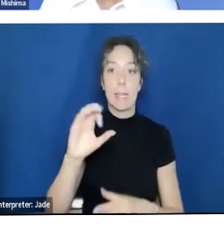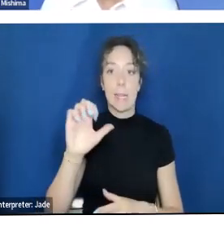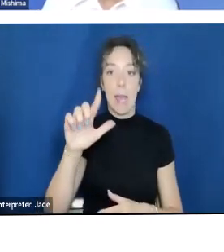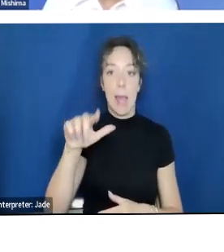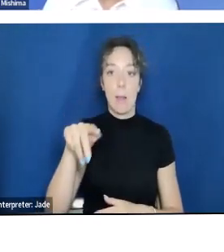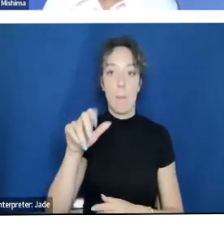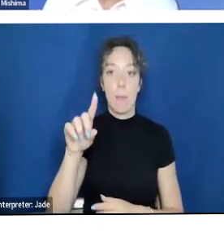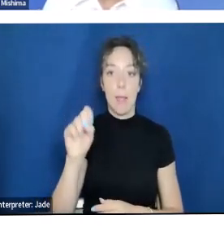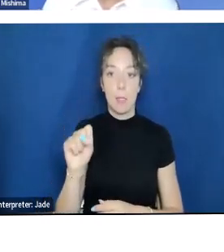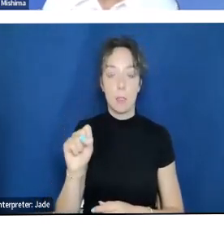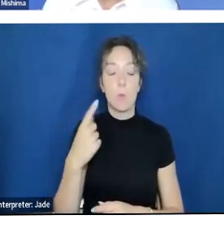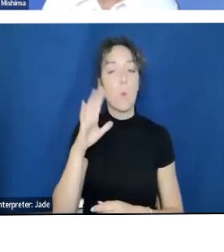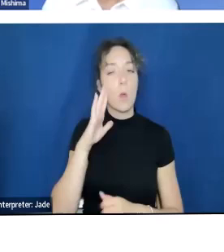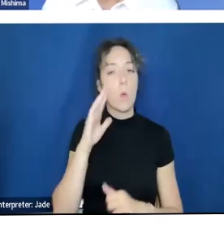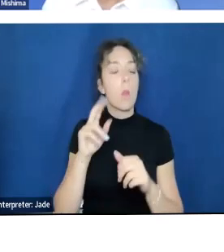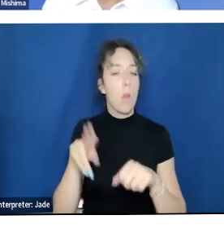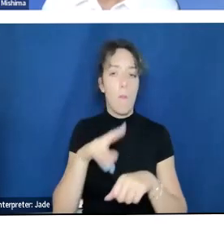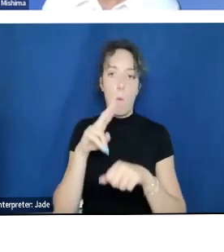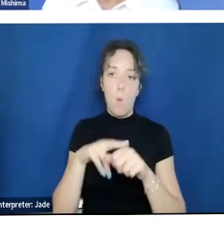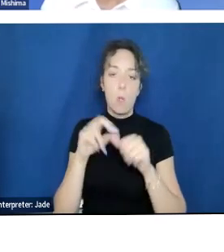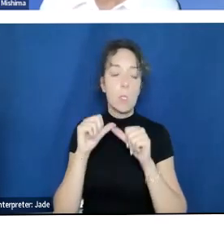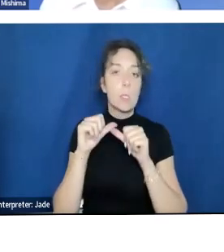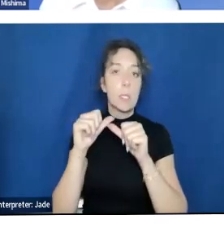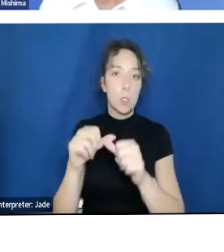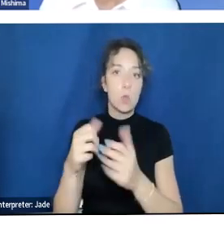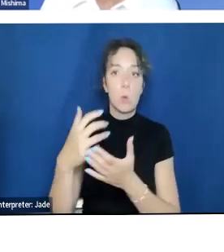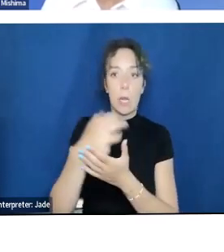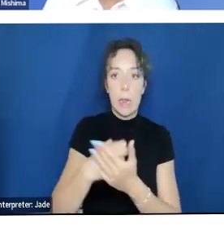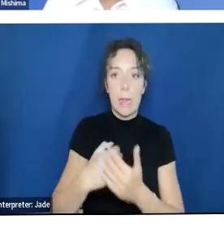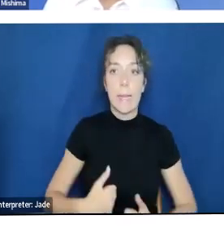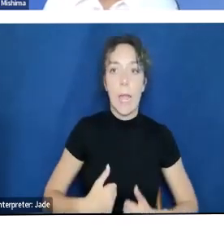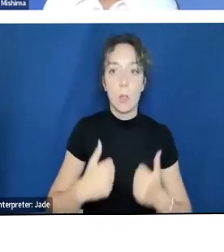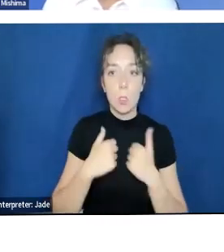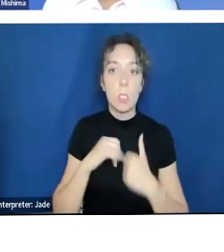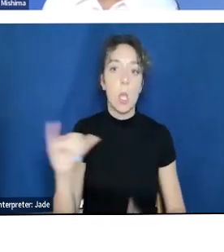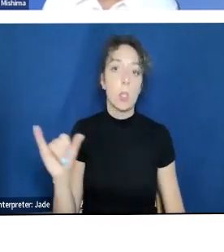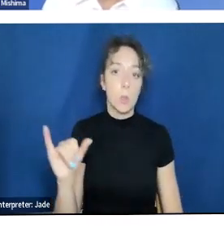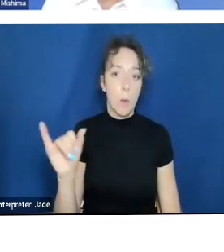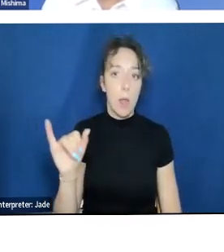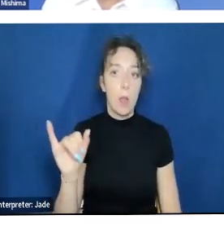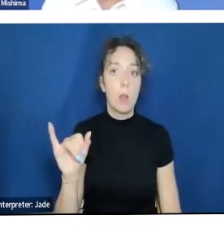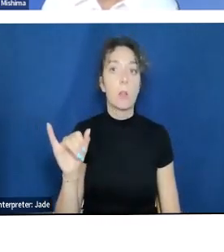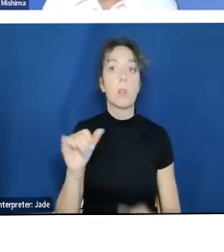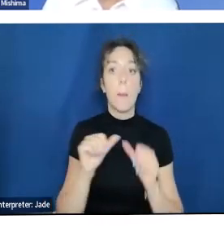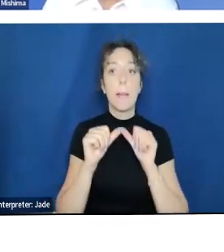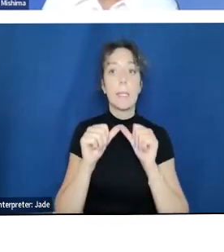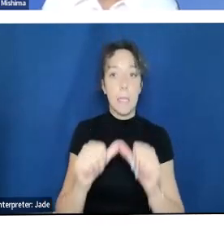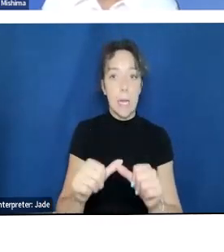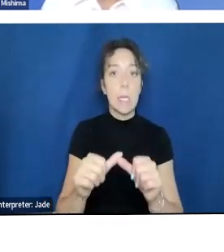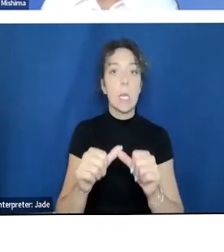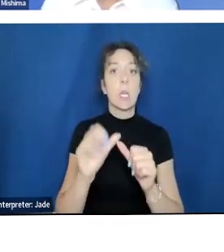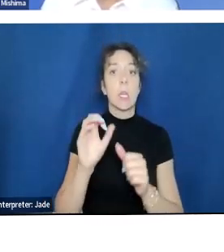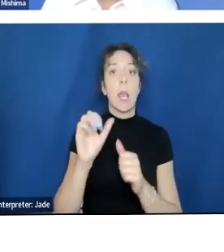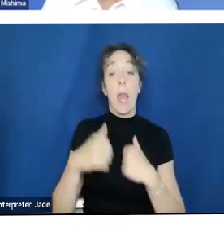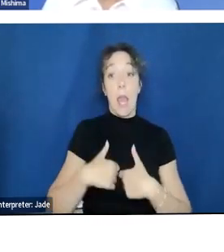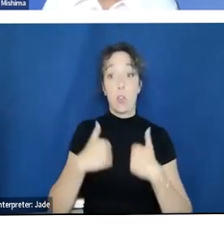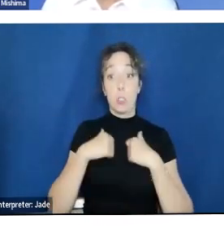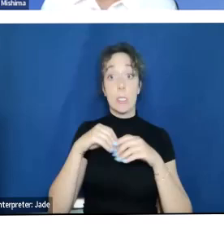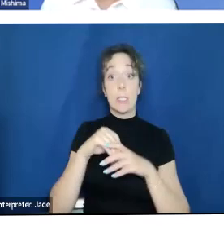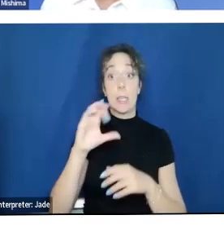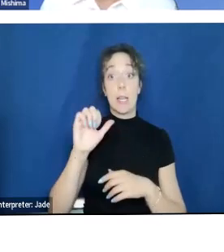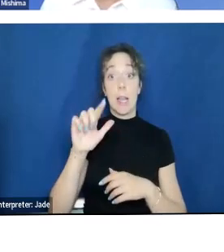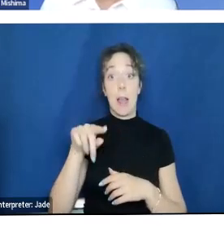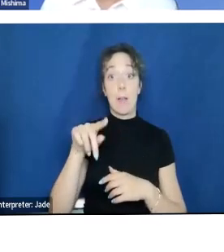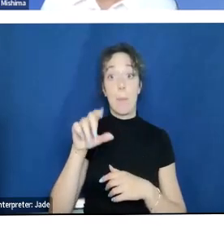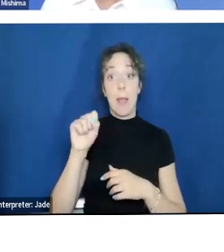course, continue to collect addresses also. So maintaining addresses in CalPADS is important so